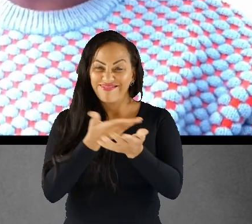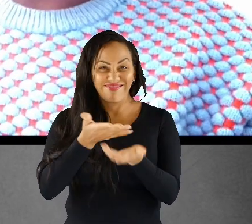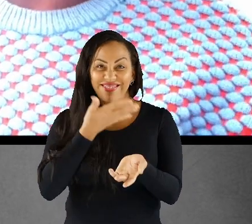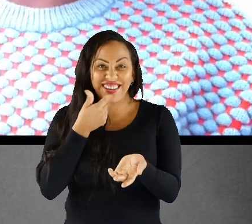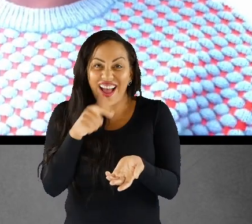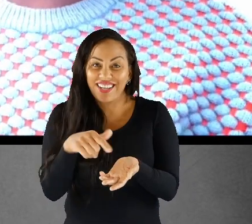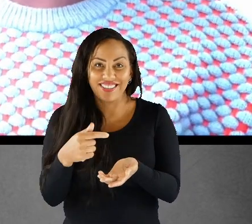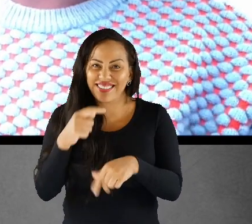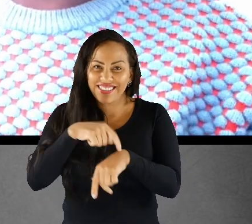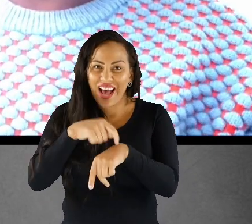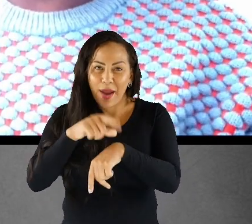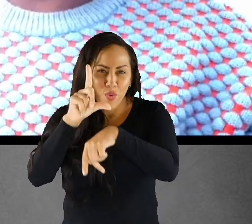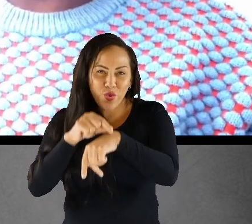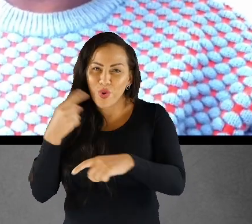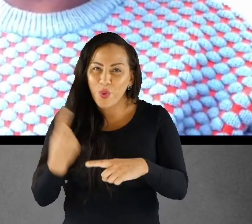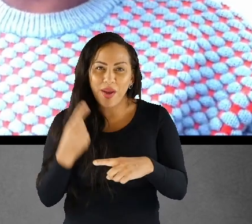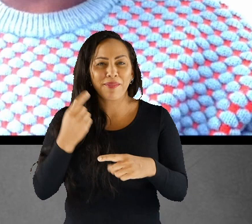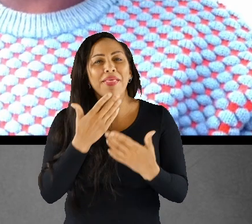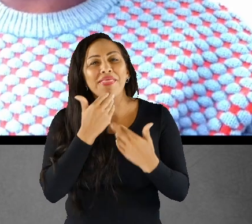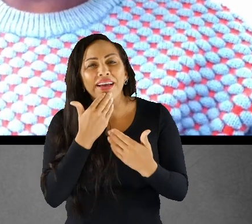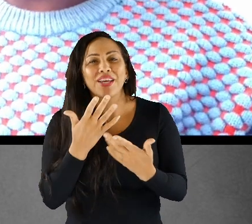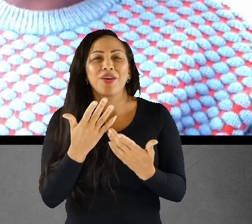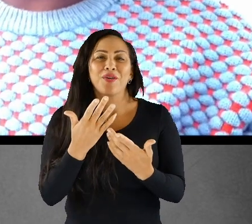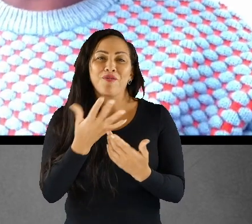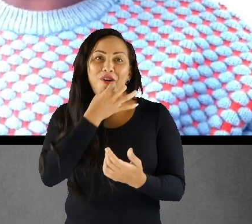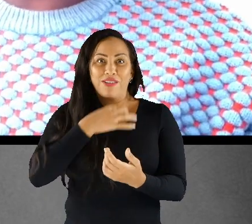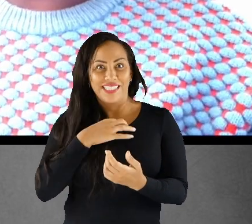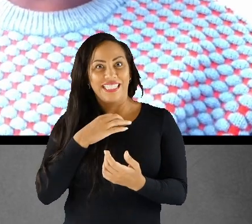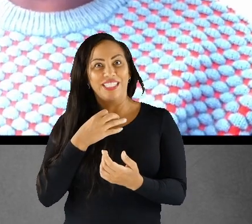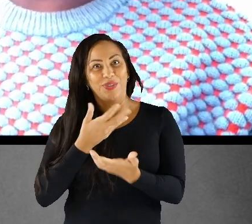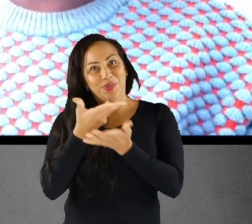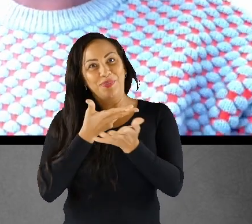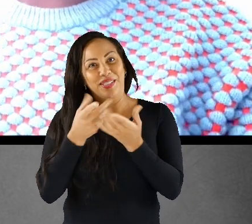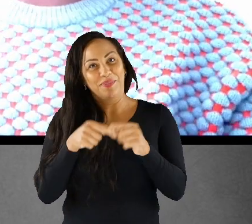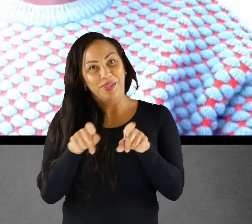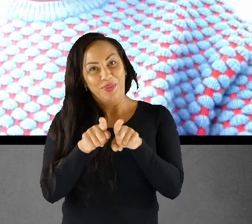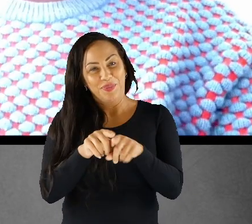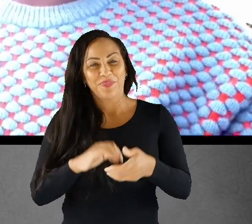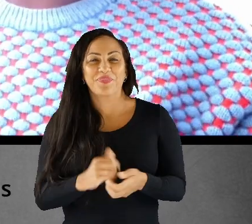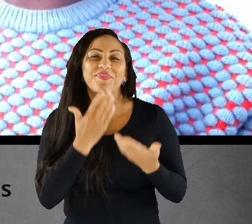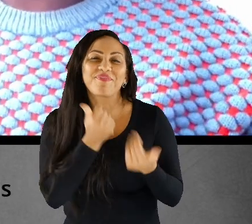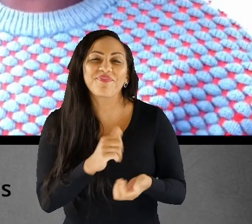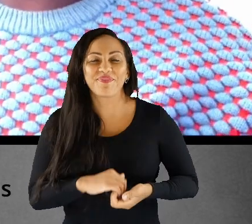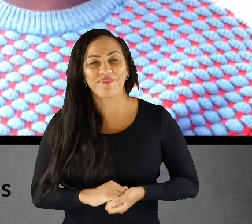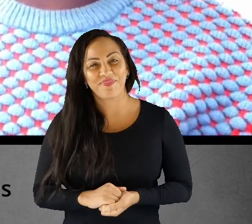and that went really quickly as well. So thank you for asking to speak to me as well. Thanks.